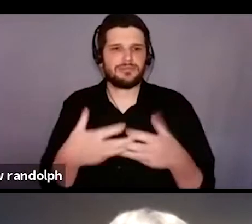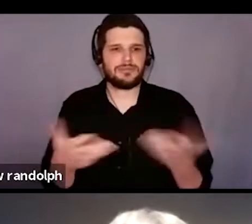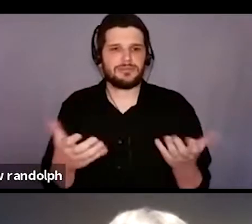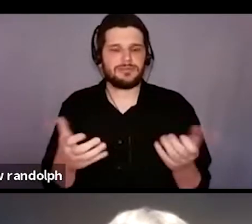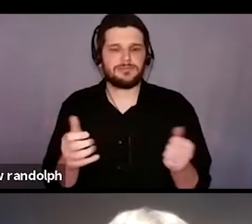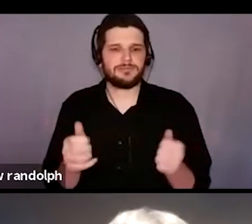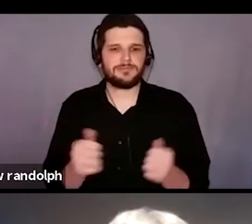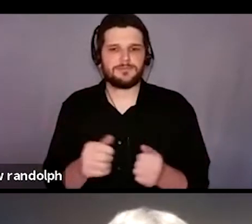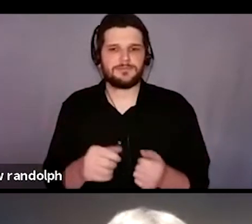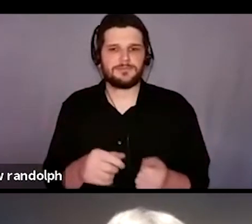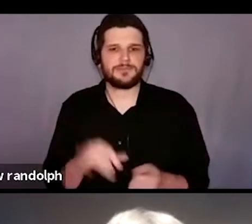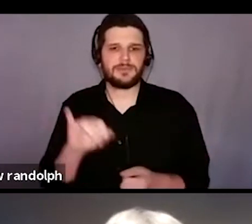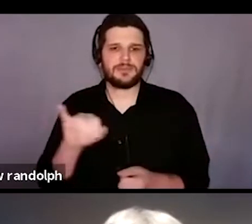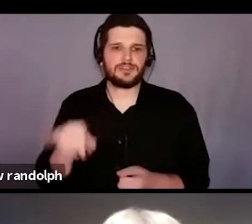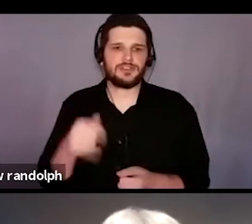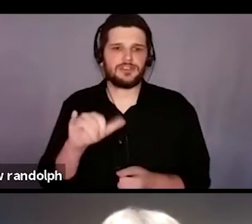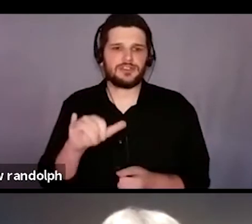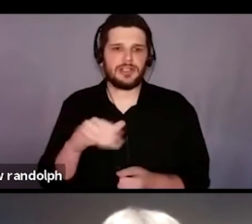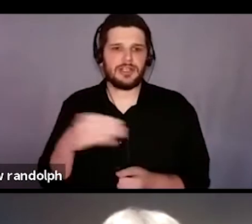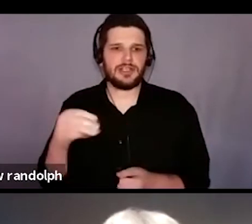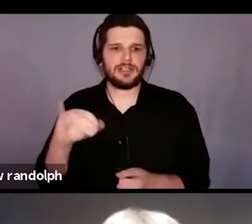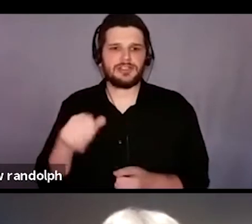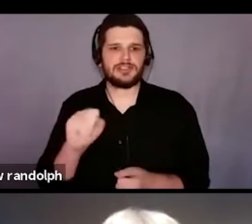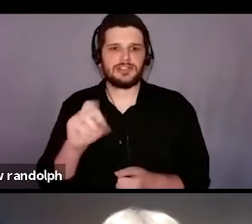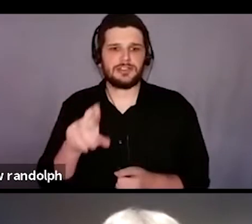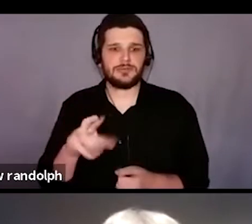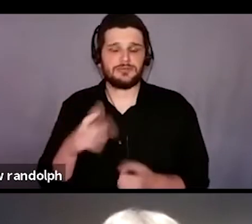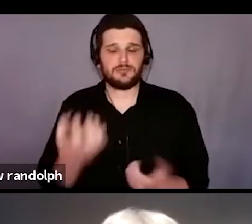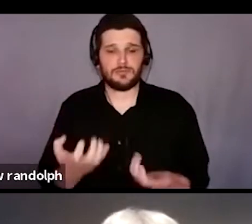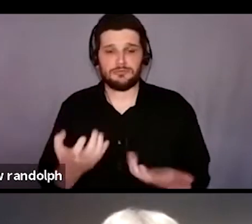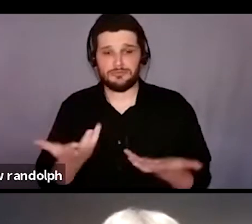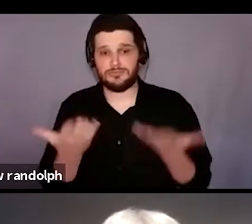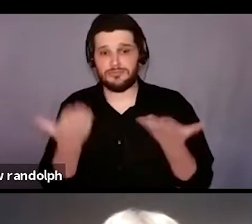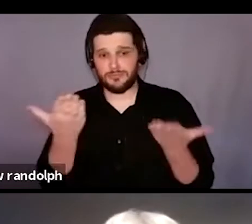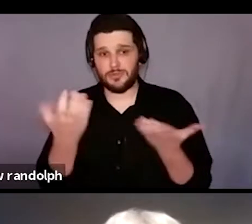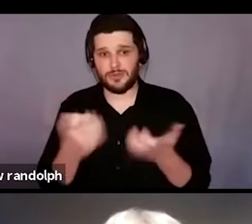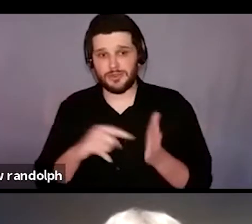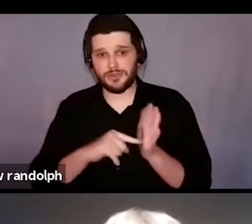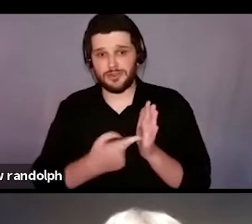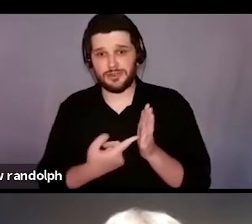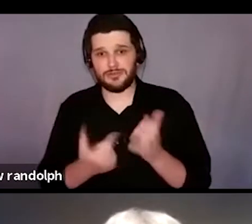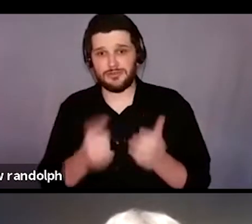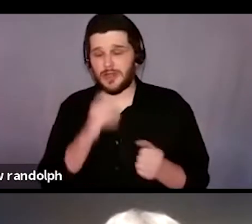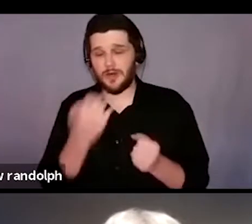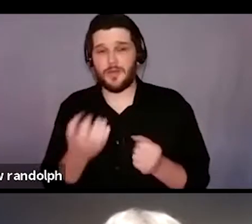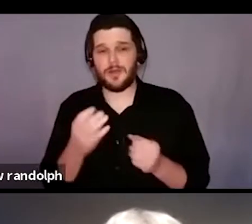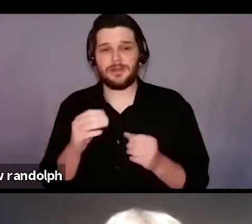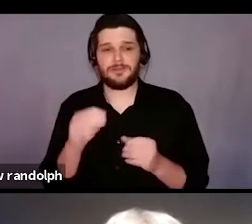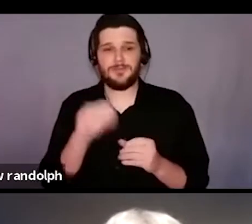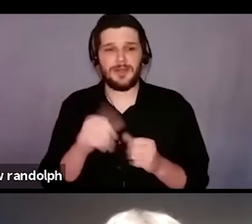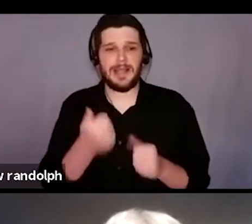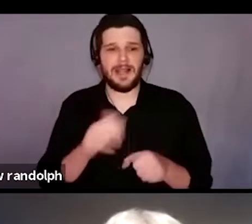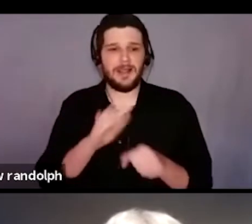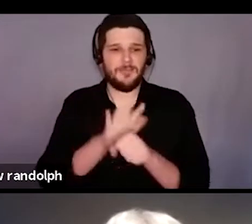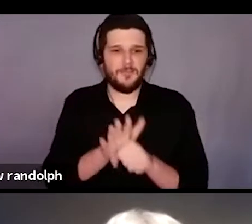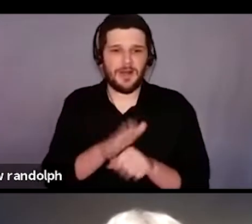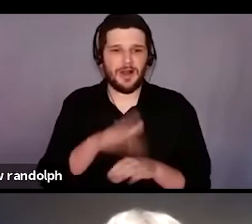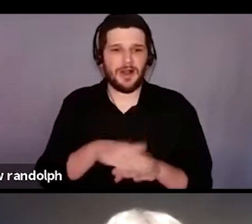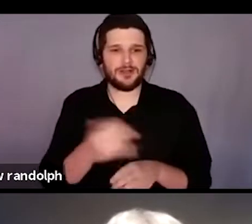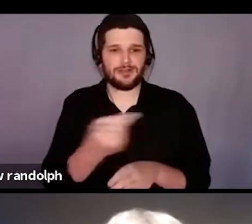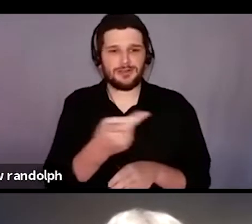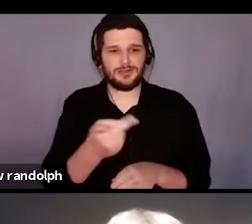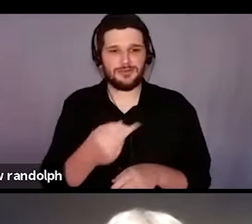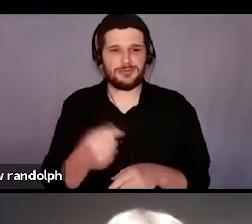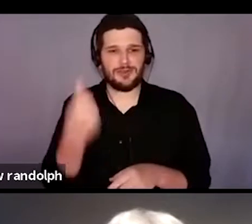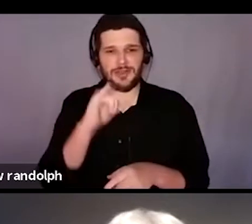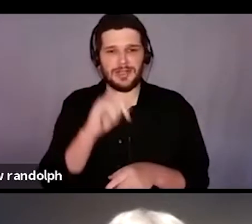So Jay and Jasper, do you wanna get us started? I don't want to put any pressure on you there. It seems like you're